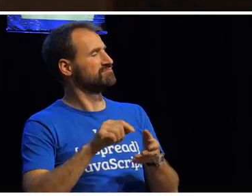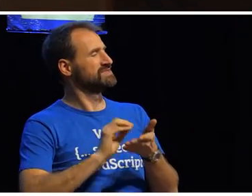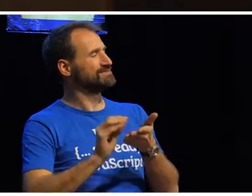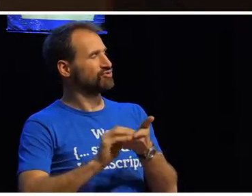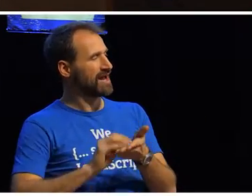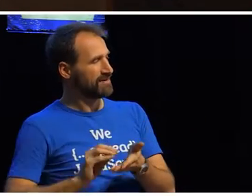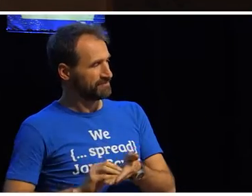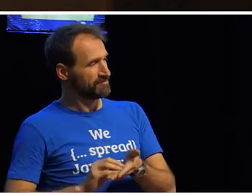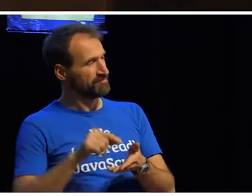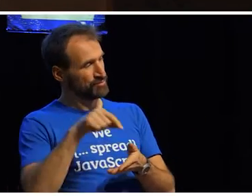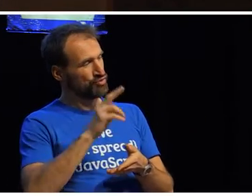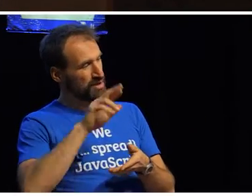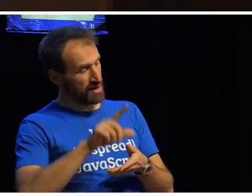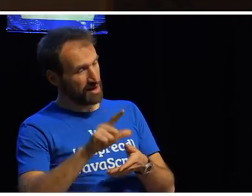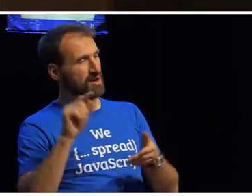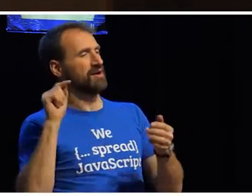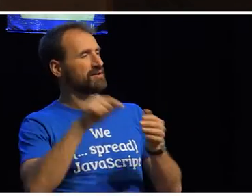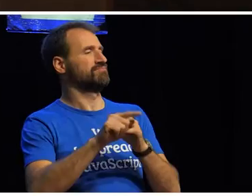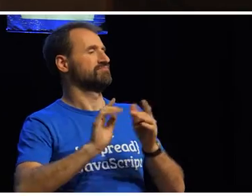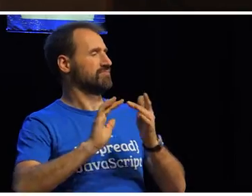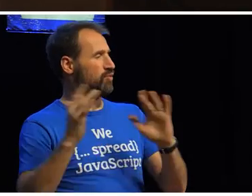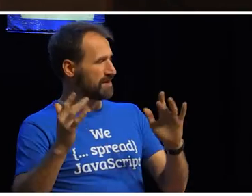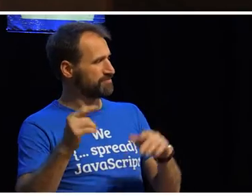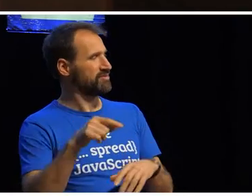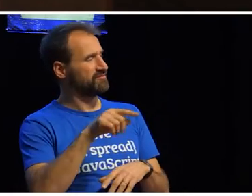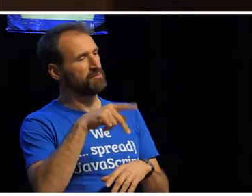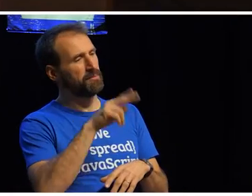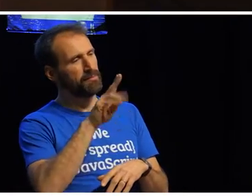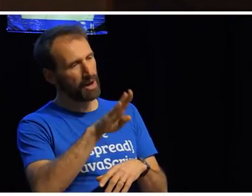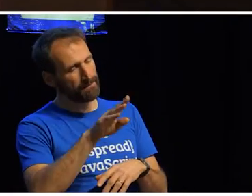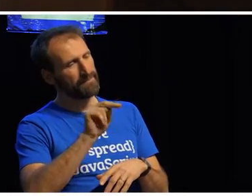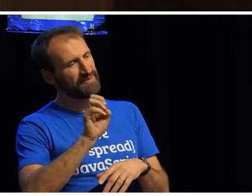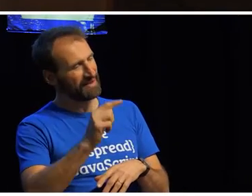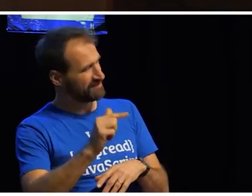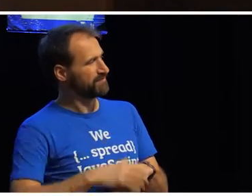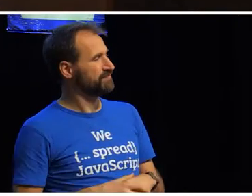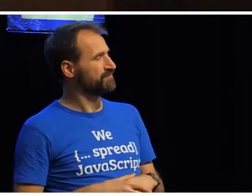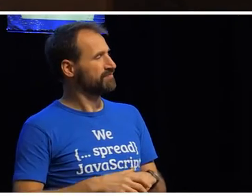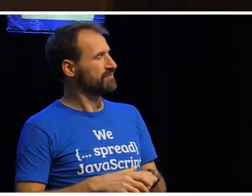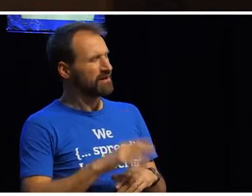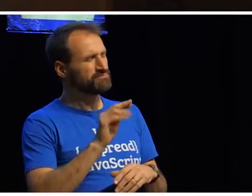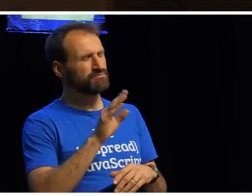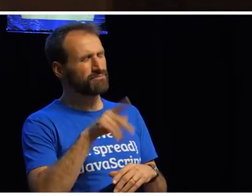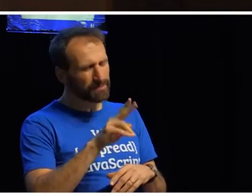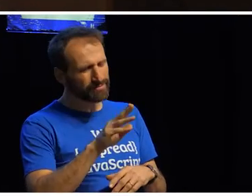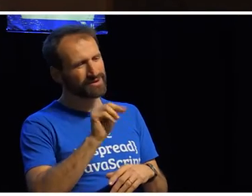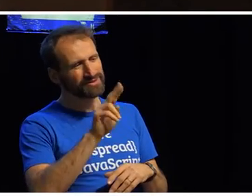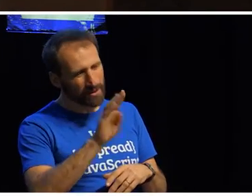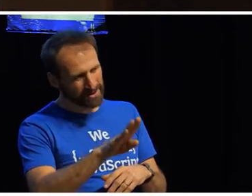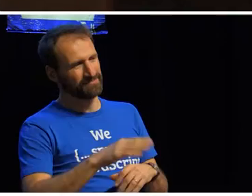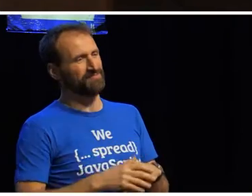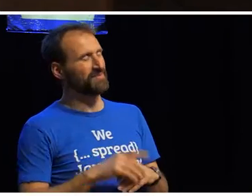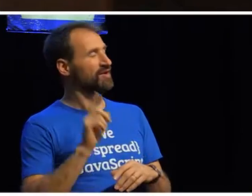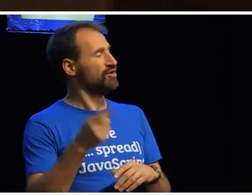just streaming it using PubNub. It's a company I used to work at. And finally, I'm sending